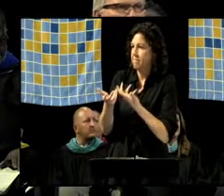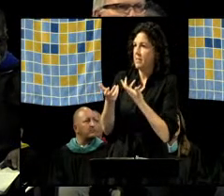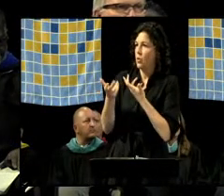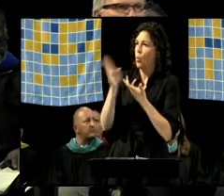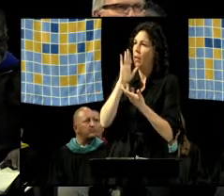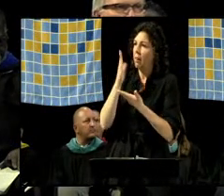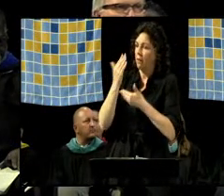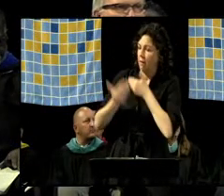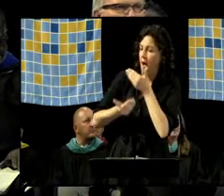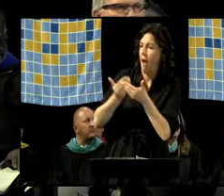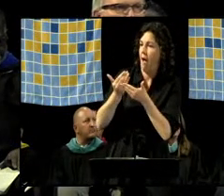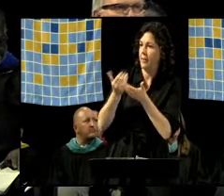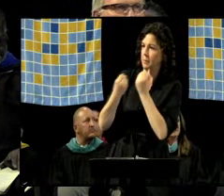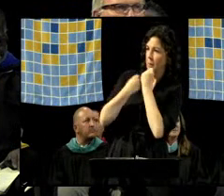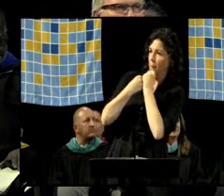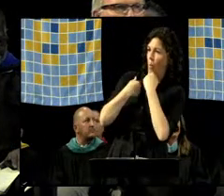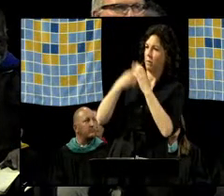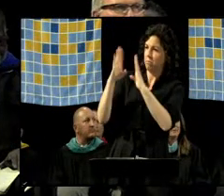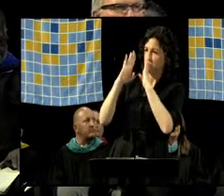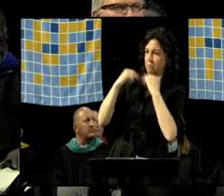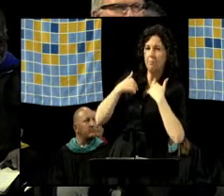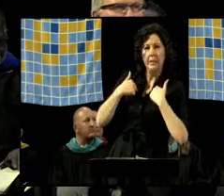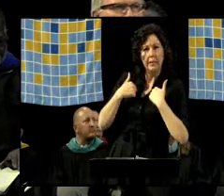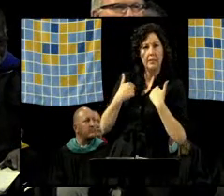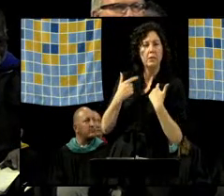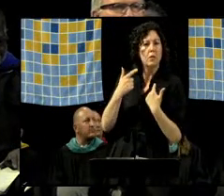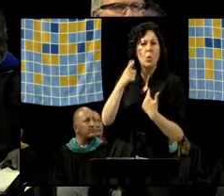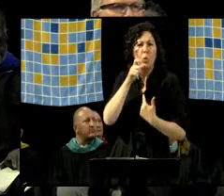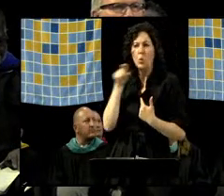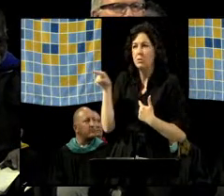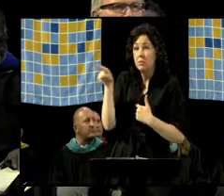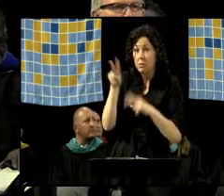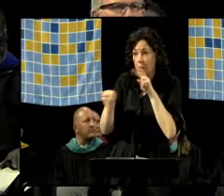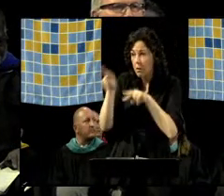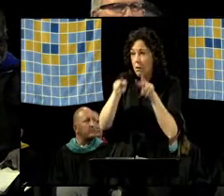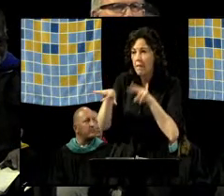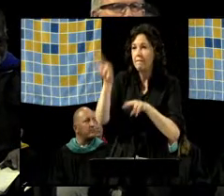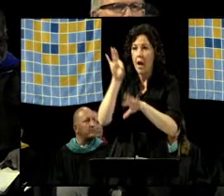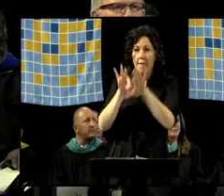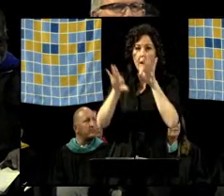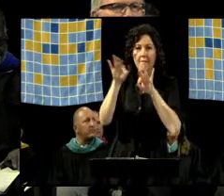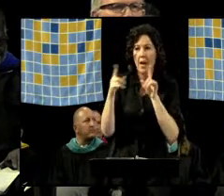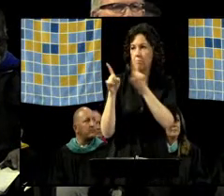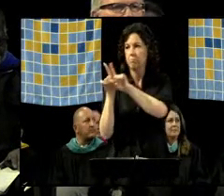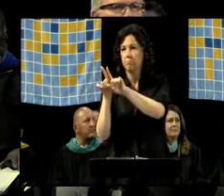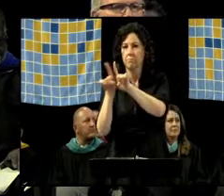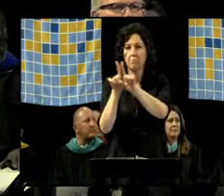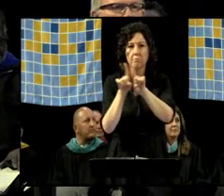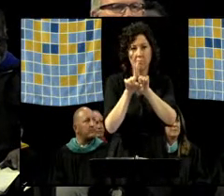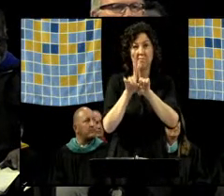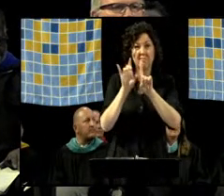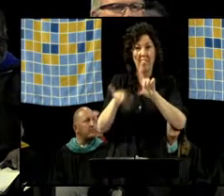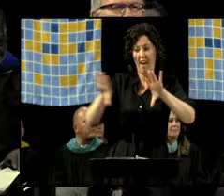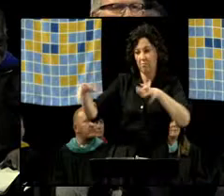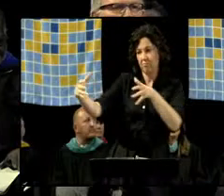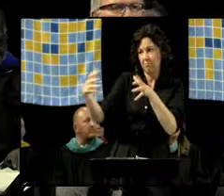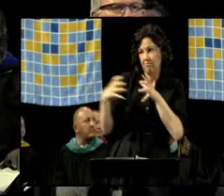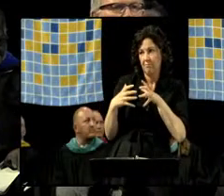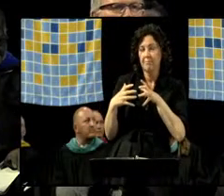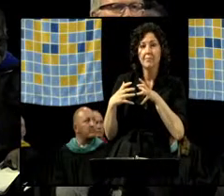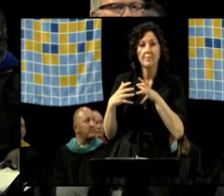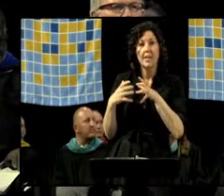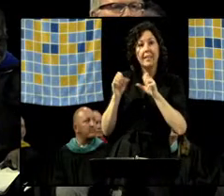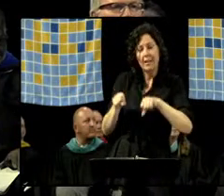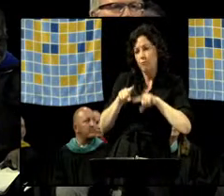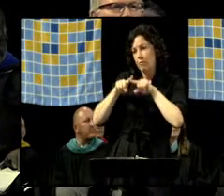compassionate, and committed to our hearts and who we are. These people should build us up and not tear us down. Know that we can rely on these friends